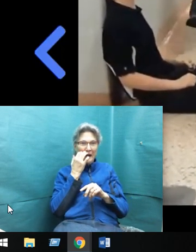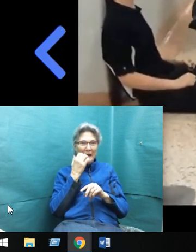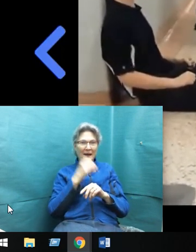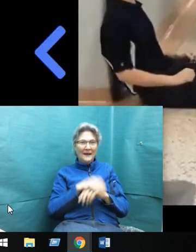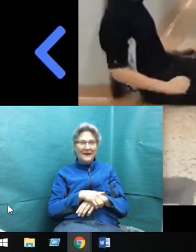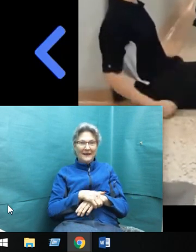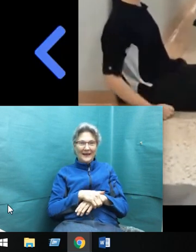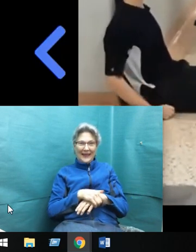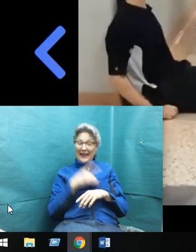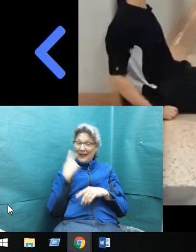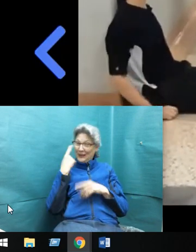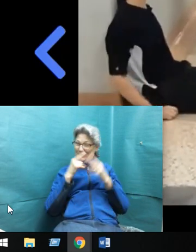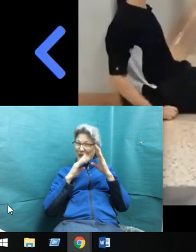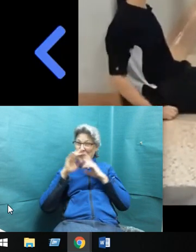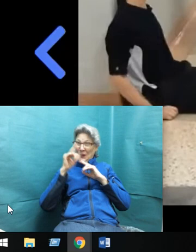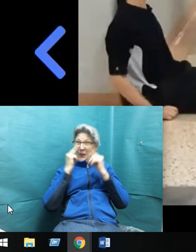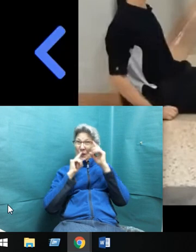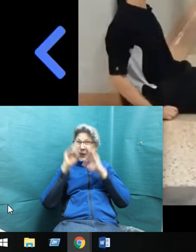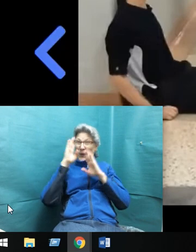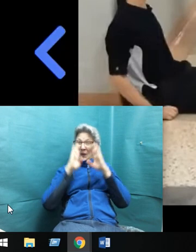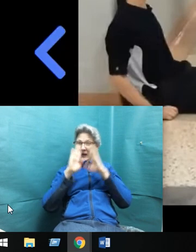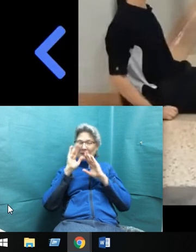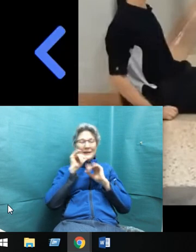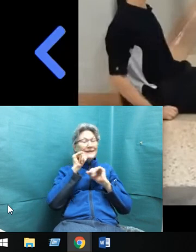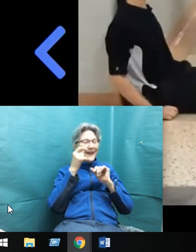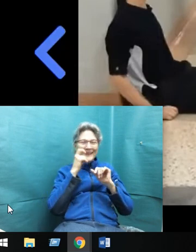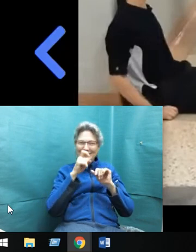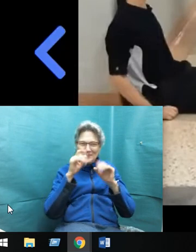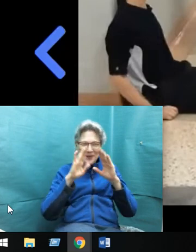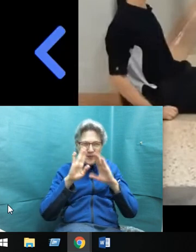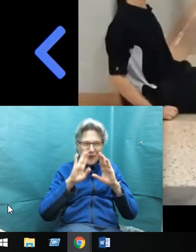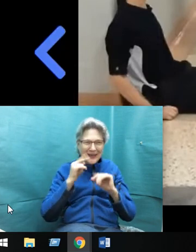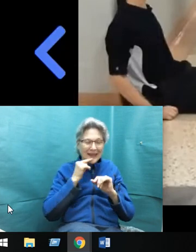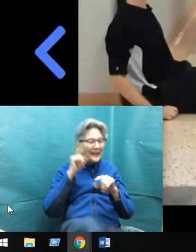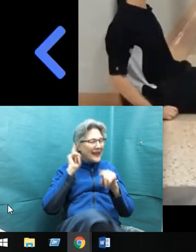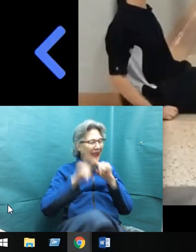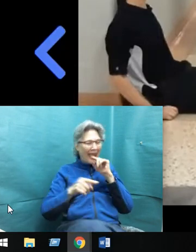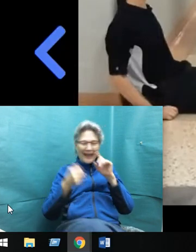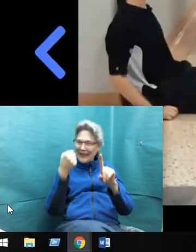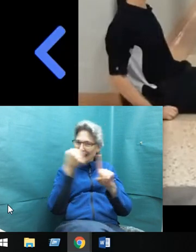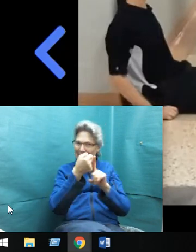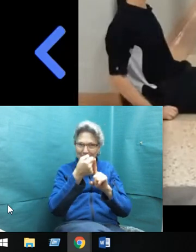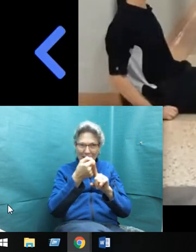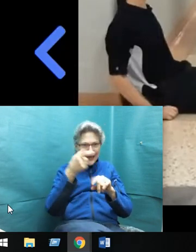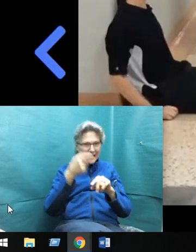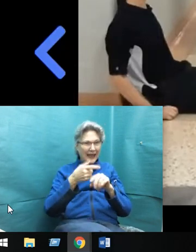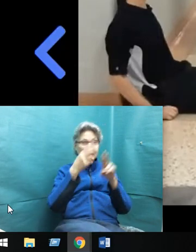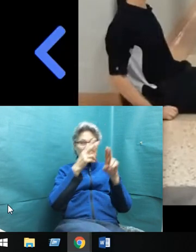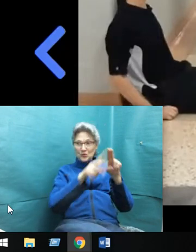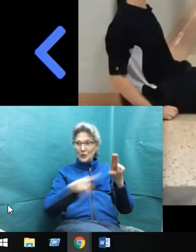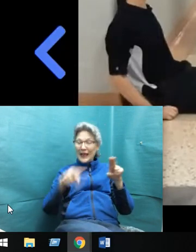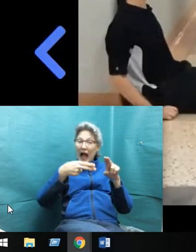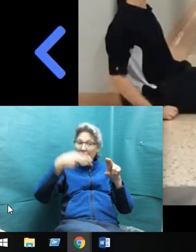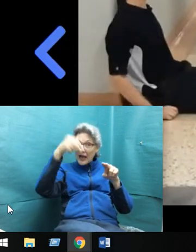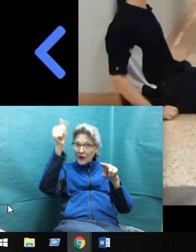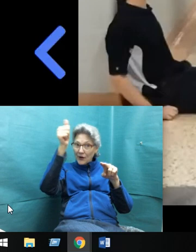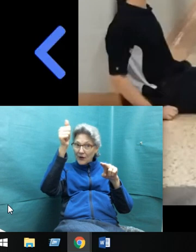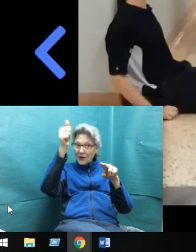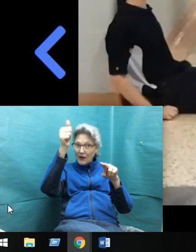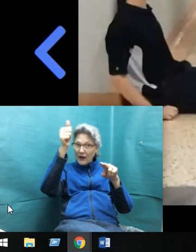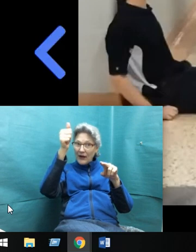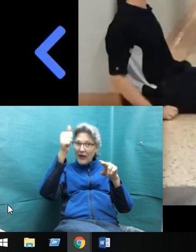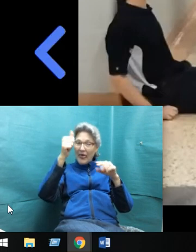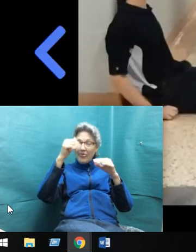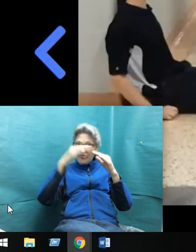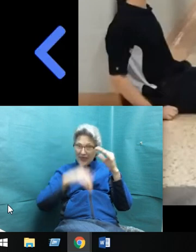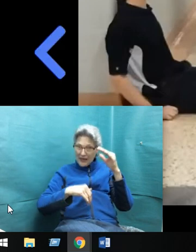He looks a little worried. But he doesn't need to be worried. It actually can't hit him. The bowling ball can't swing higher than the height it was dropped